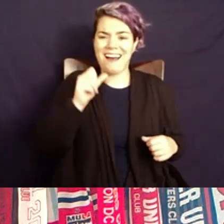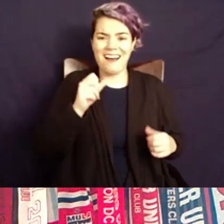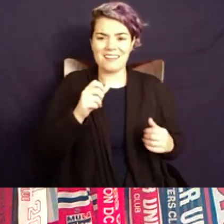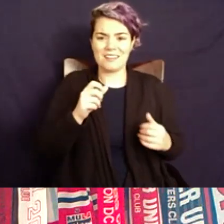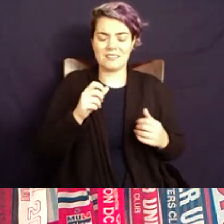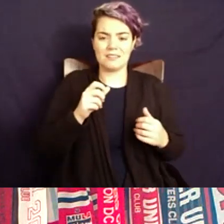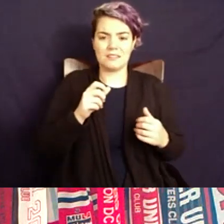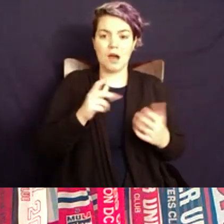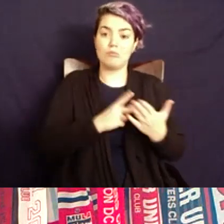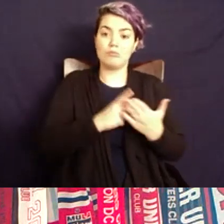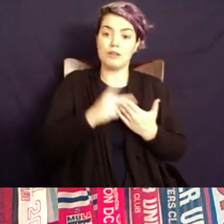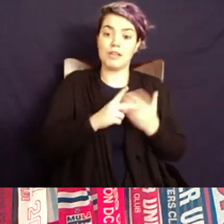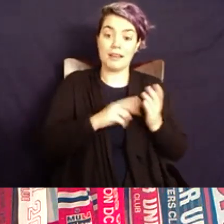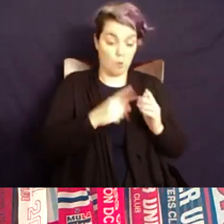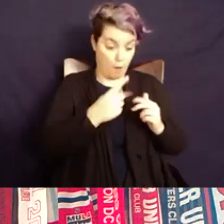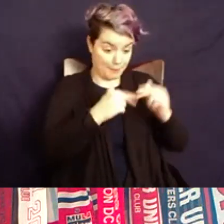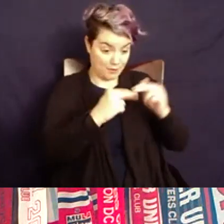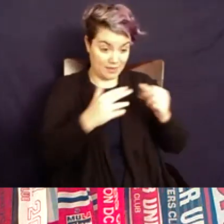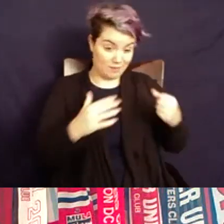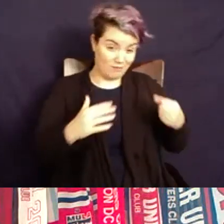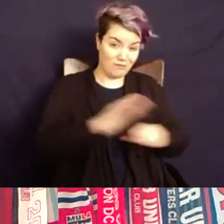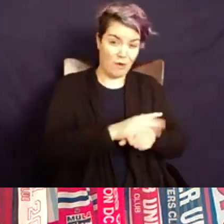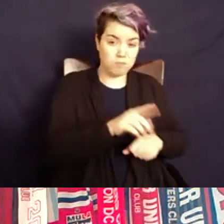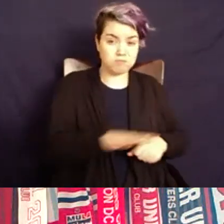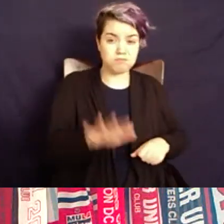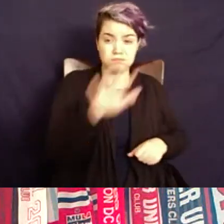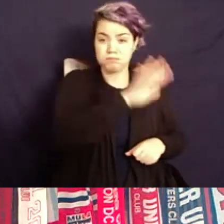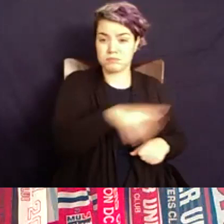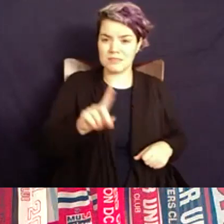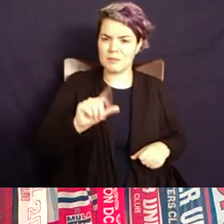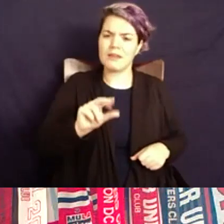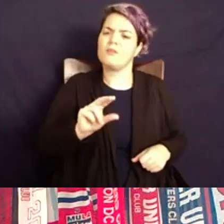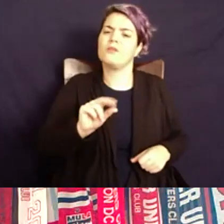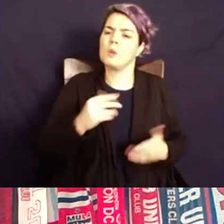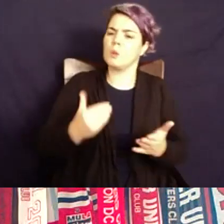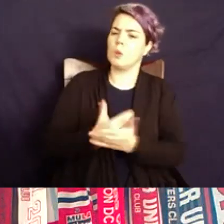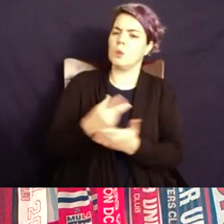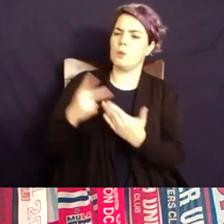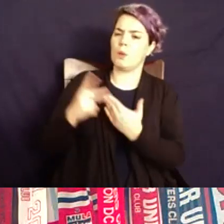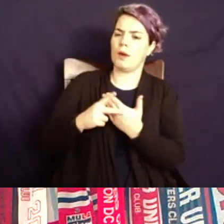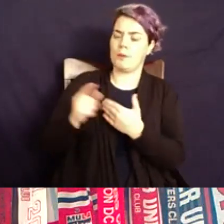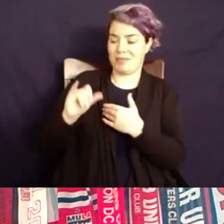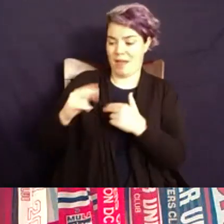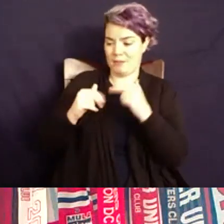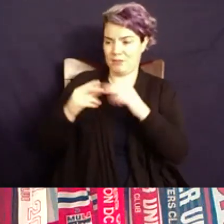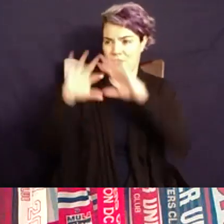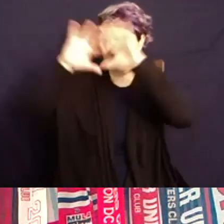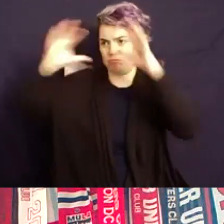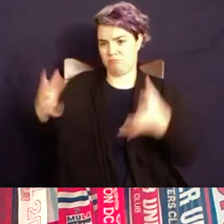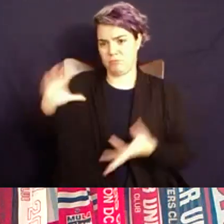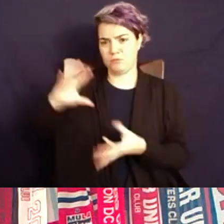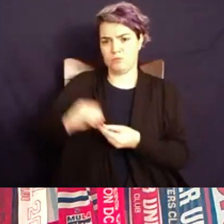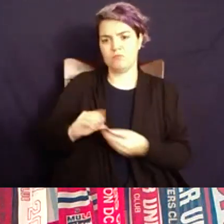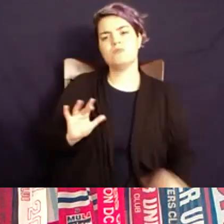disabilities. It's a newer program that is supposed to be more integrated, where no more than 25% of the building can